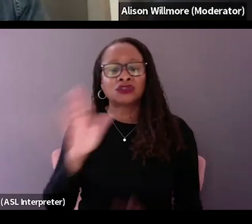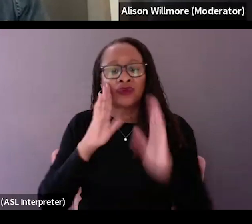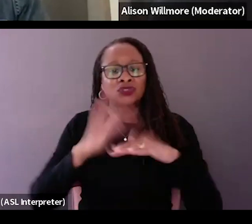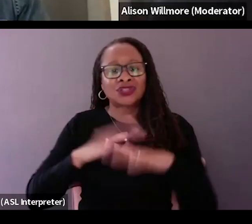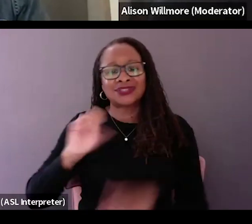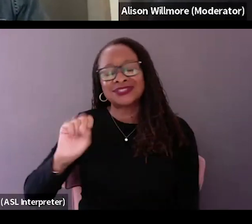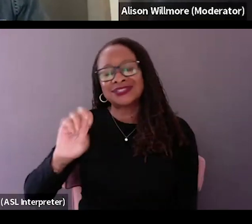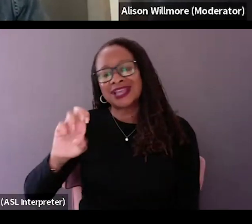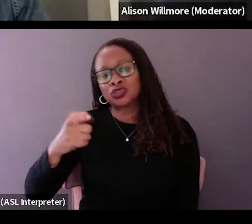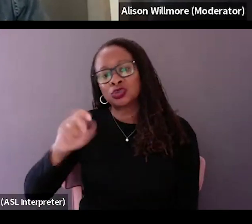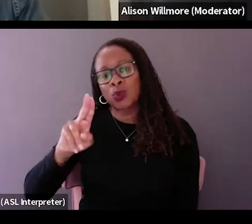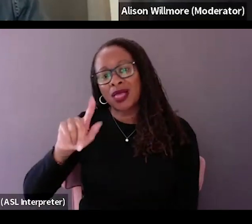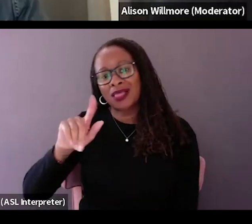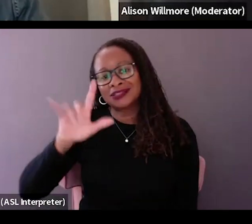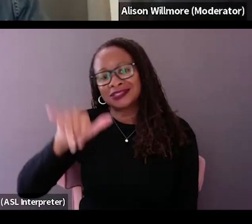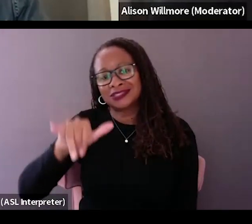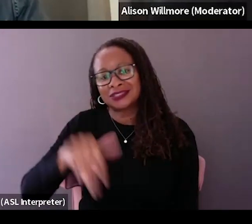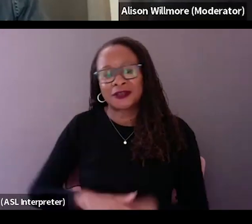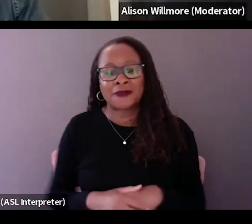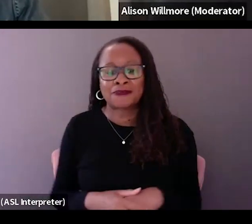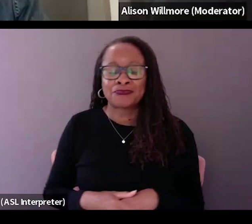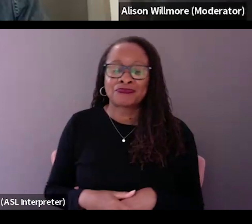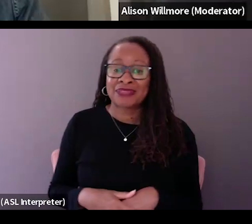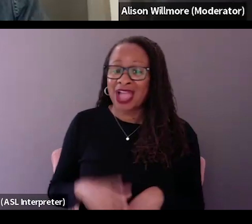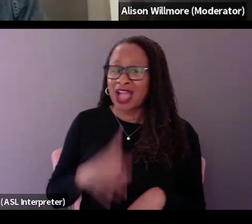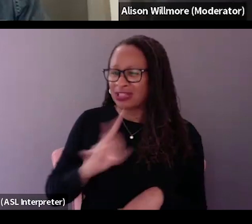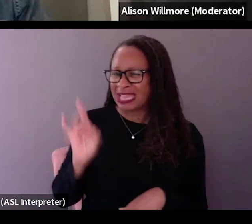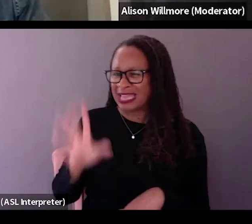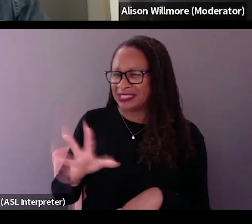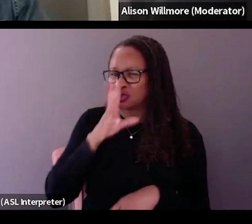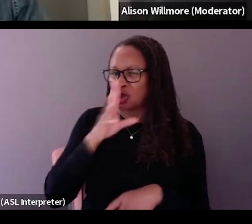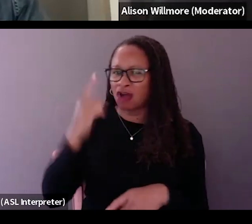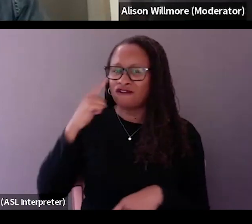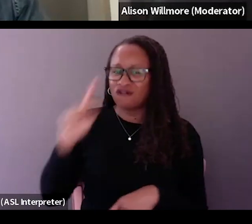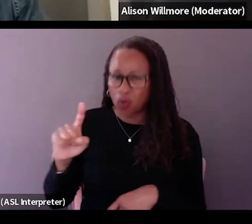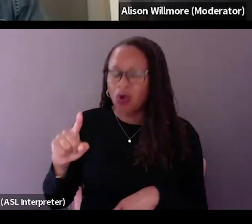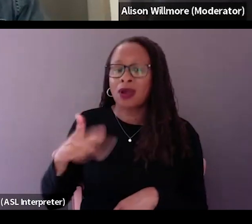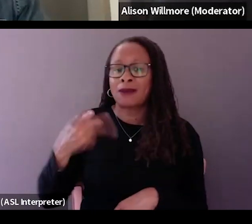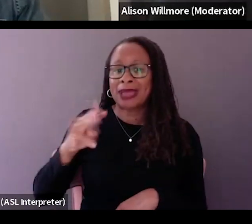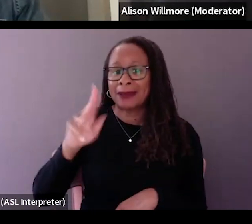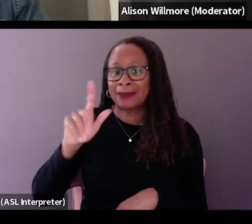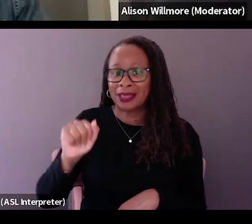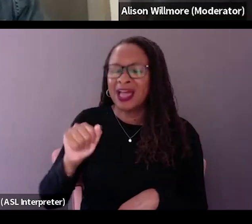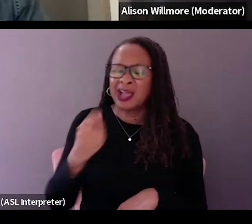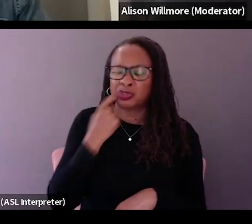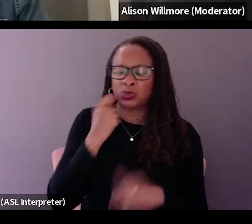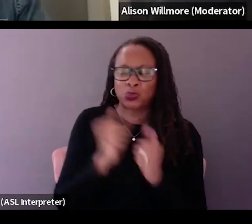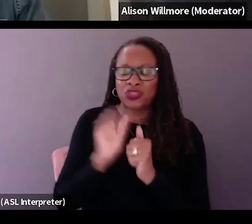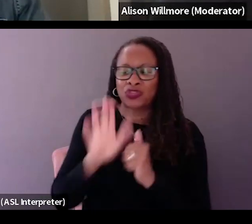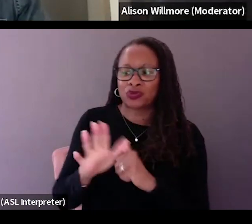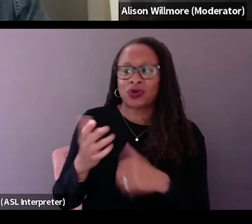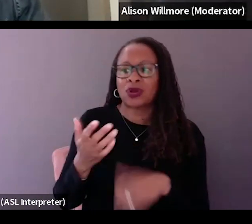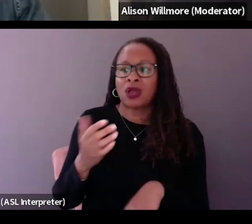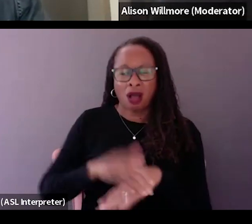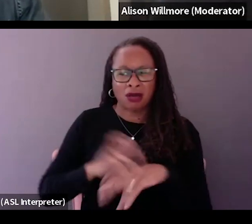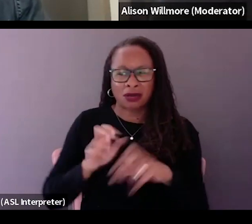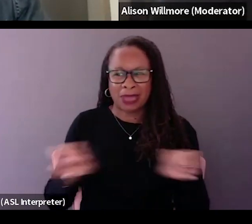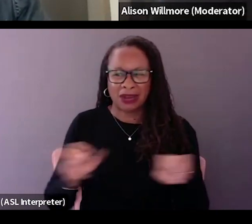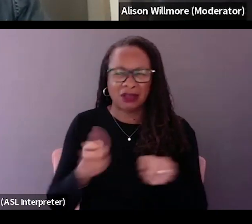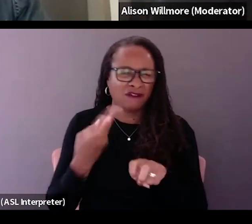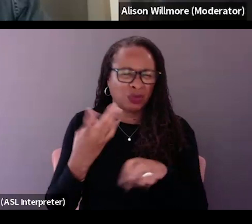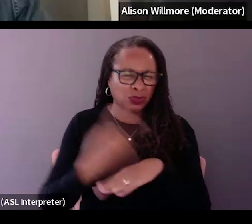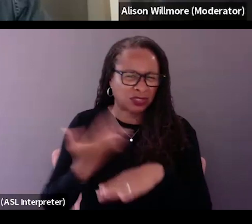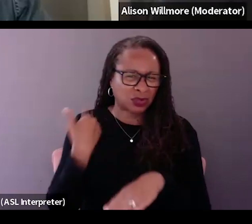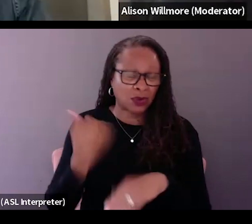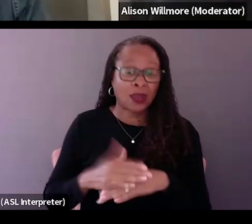speaking for Pamela, but I was with her a couple nights ago on a panel and she said part of the reason she was comfortable working with me as a director is because she had